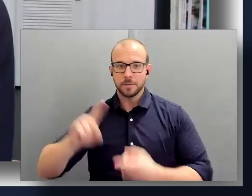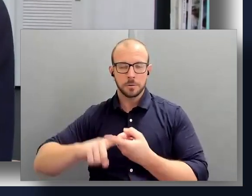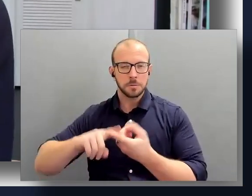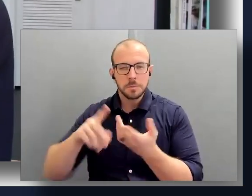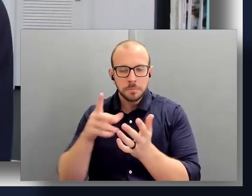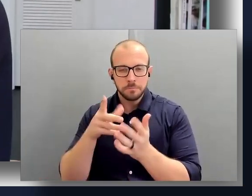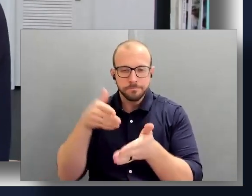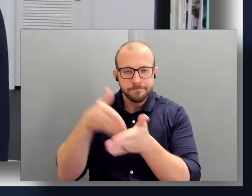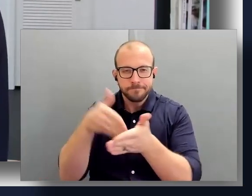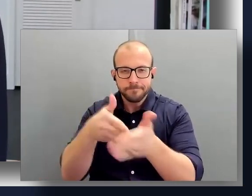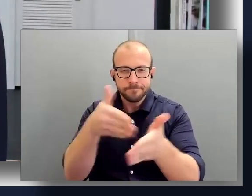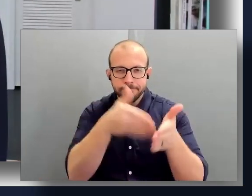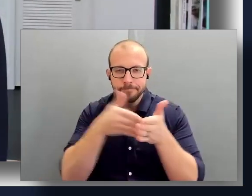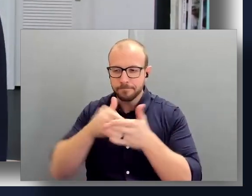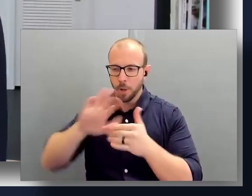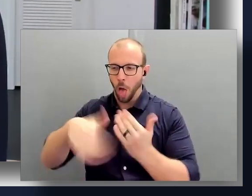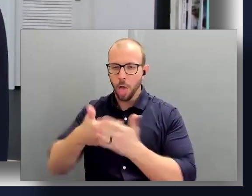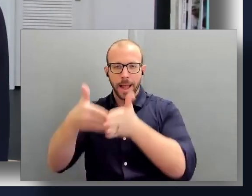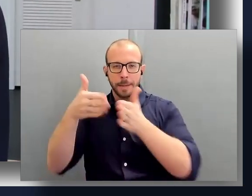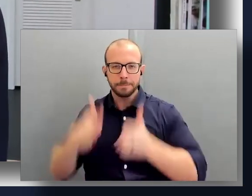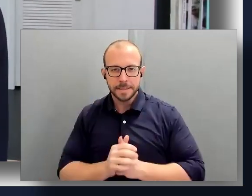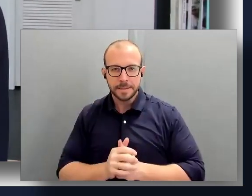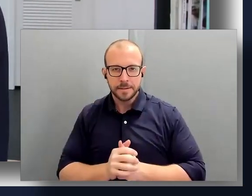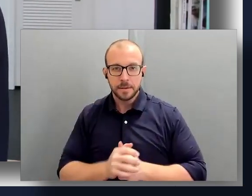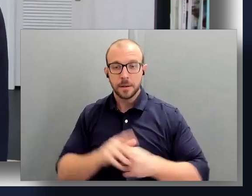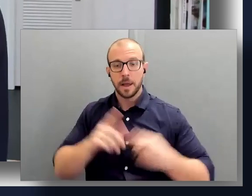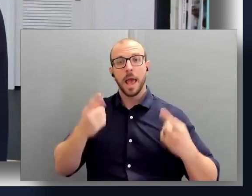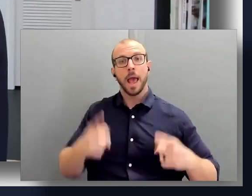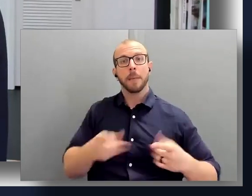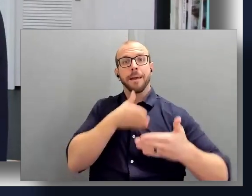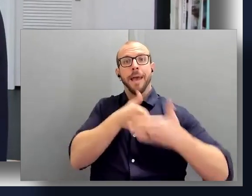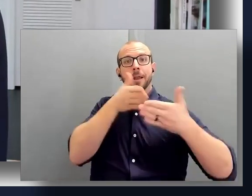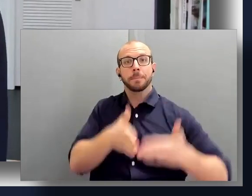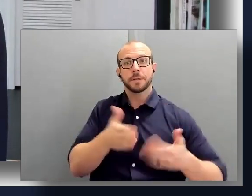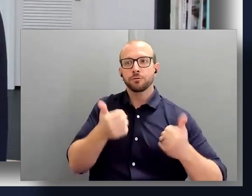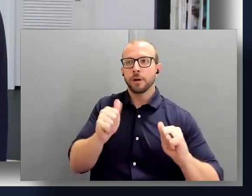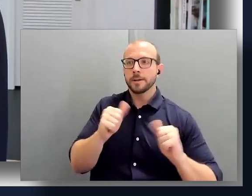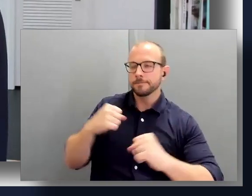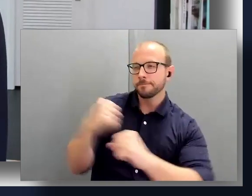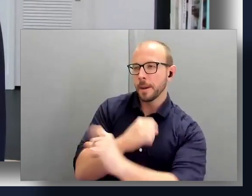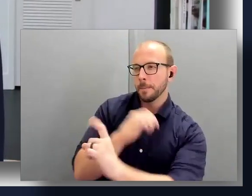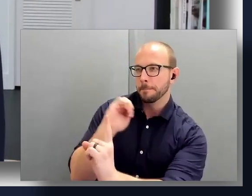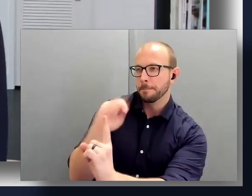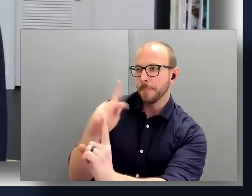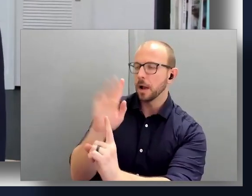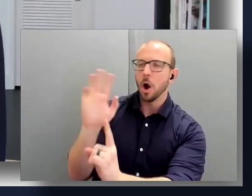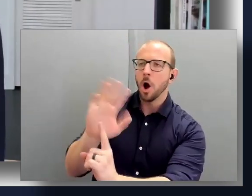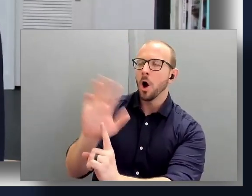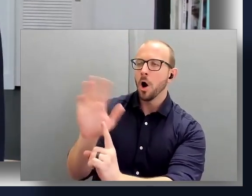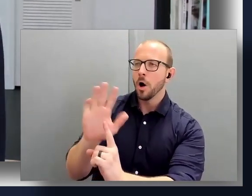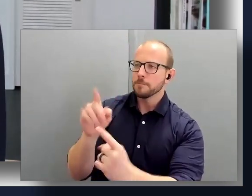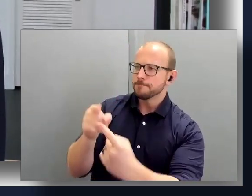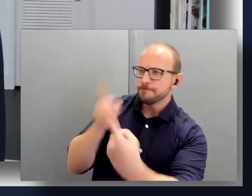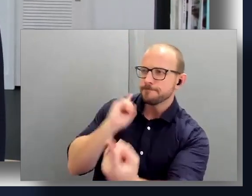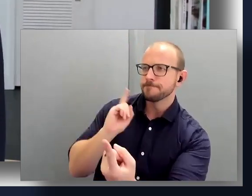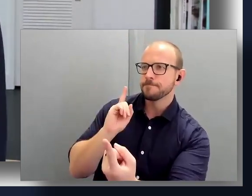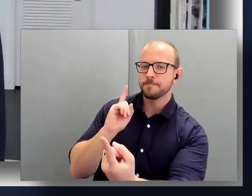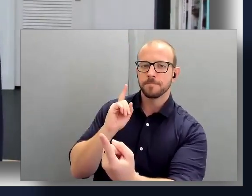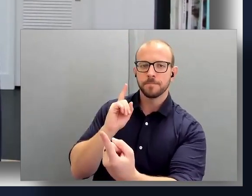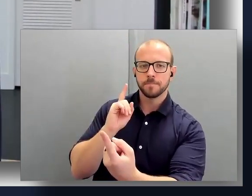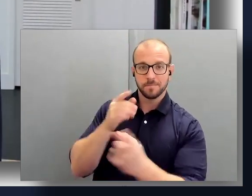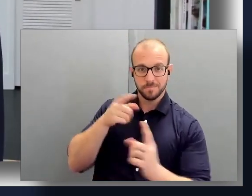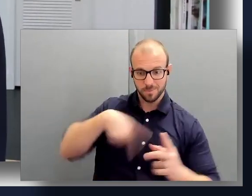his enemies. And when the enemies tried to counter those claims and